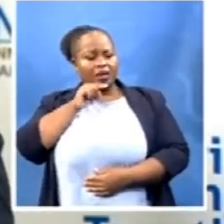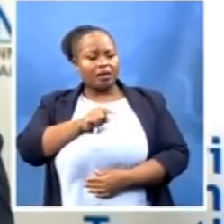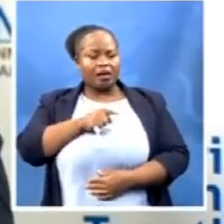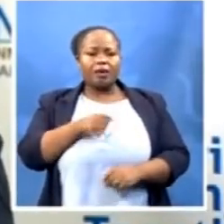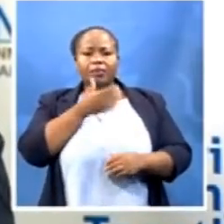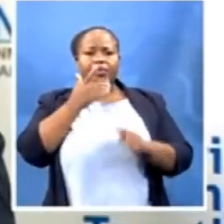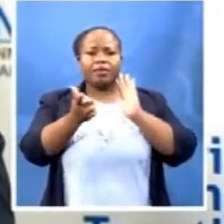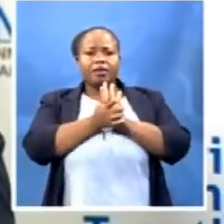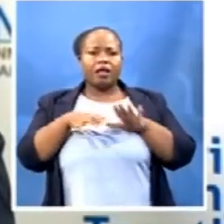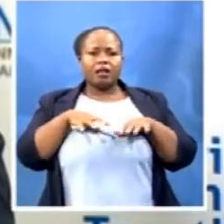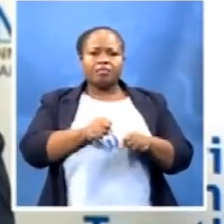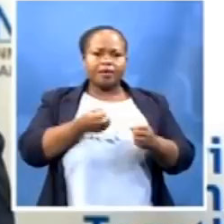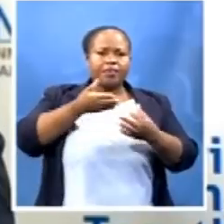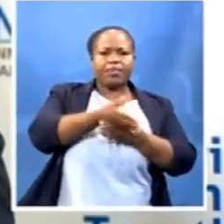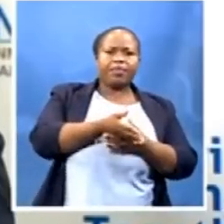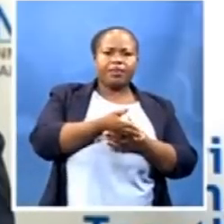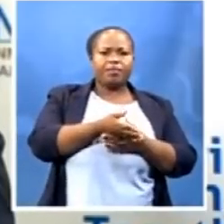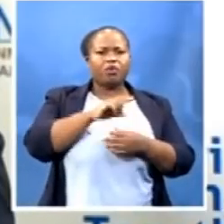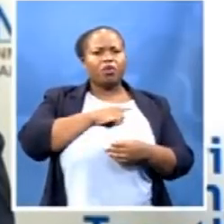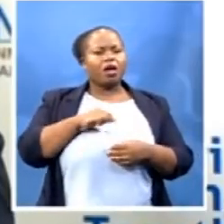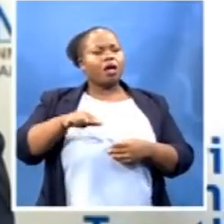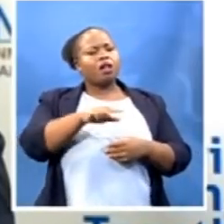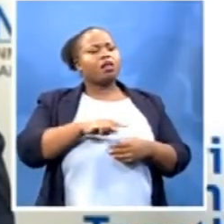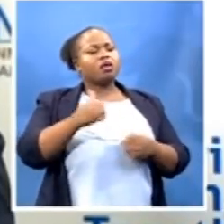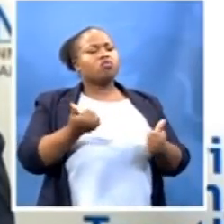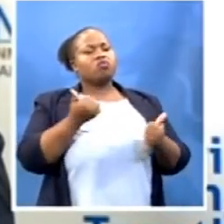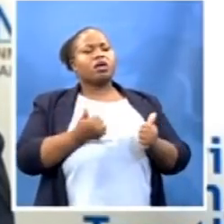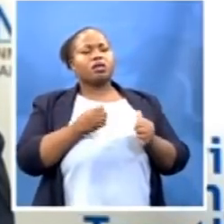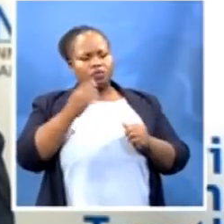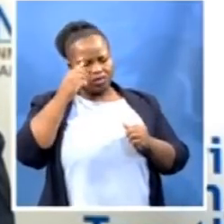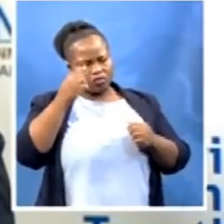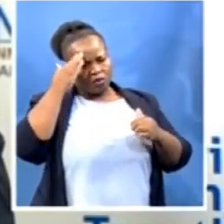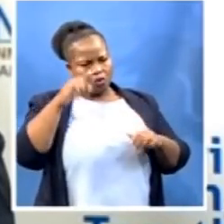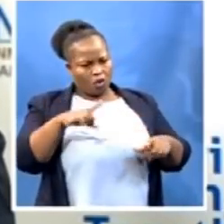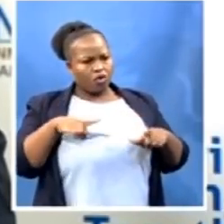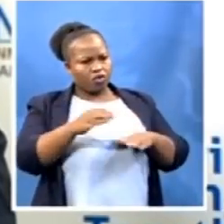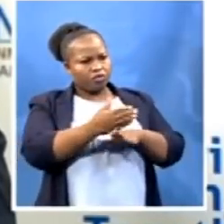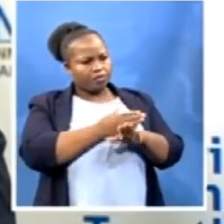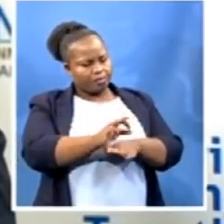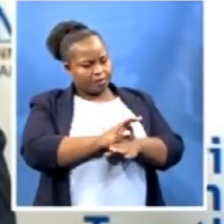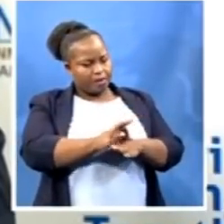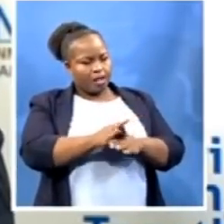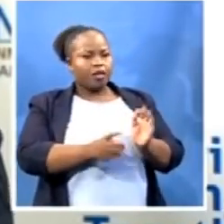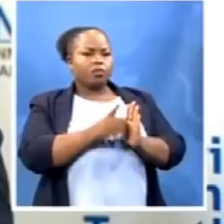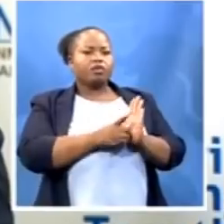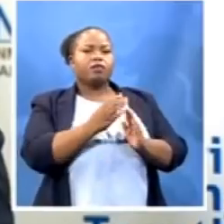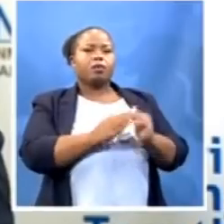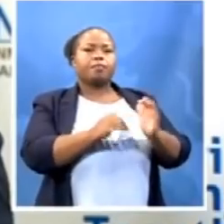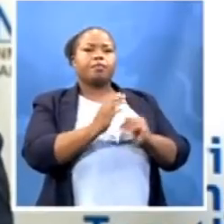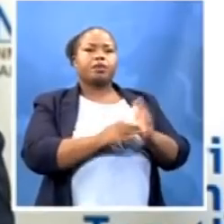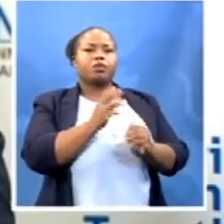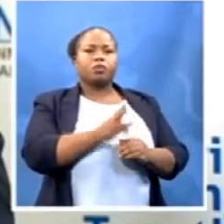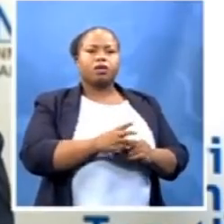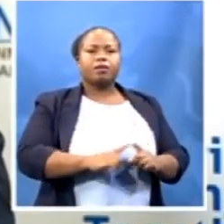already been identified for housing development, meaning that these invasions also complicates and to some